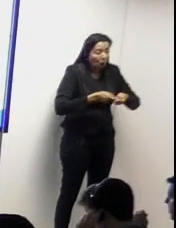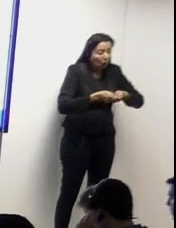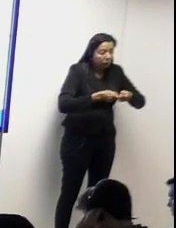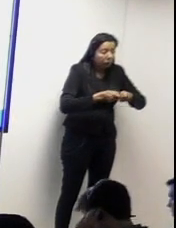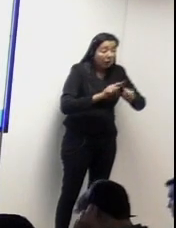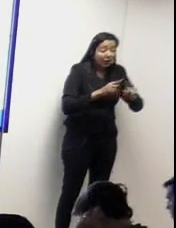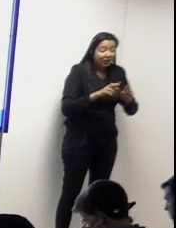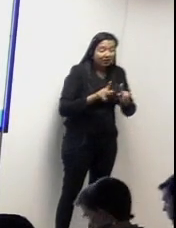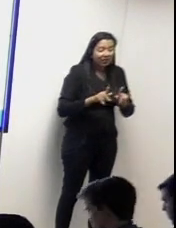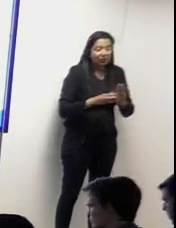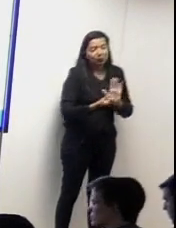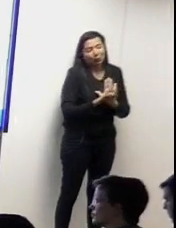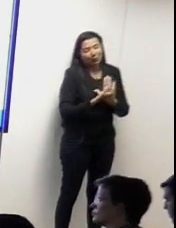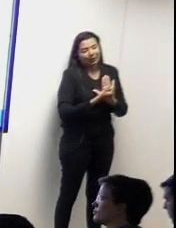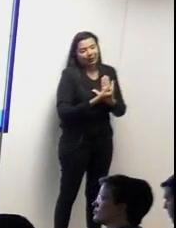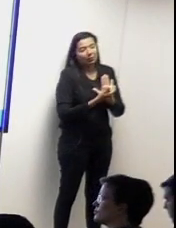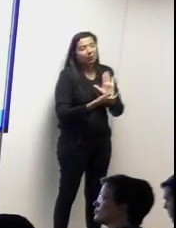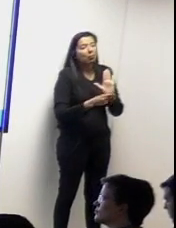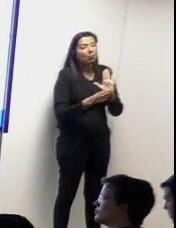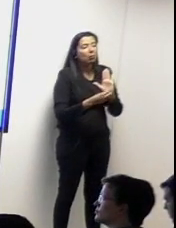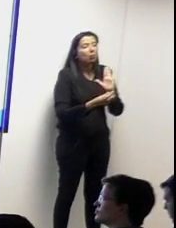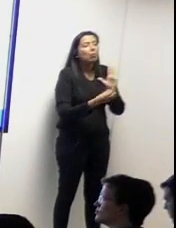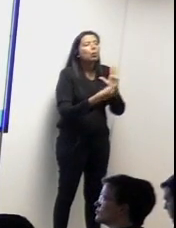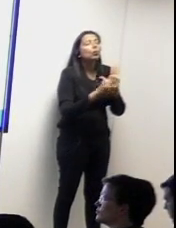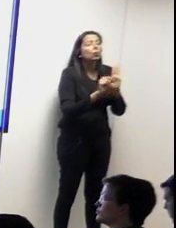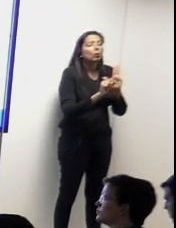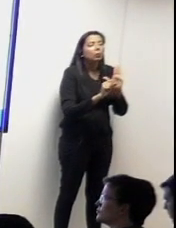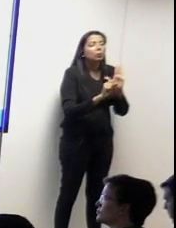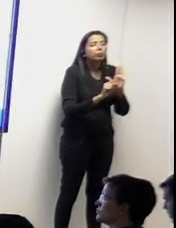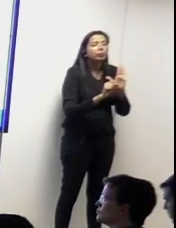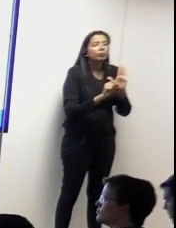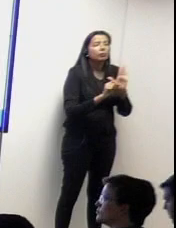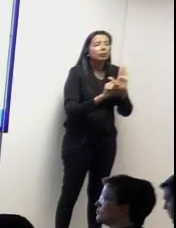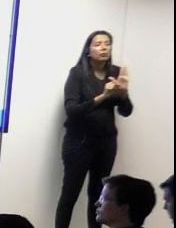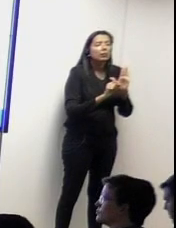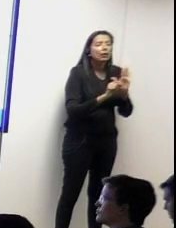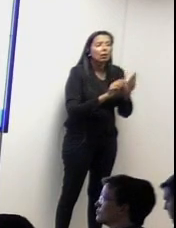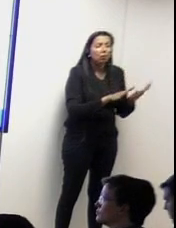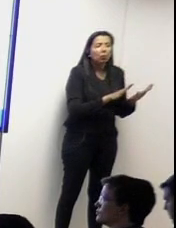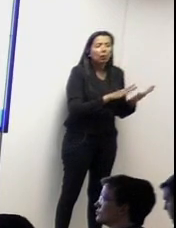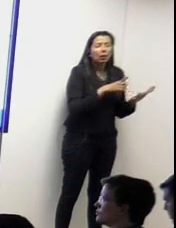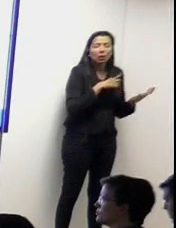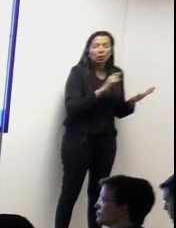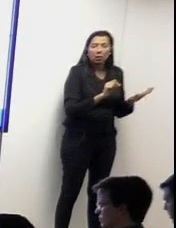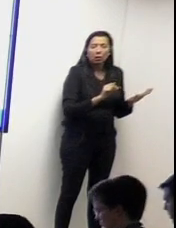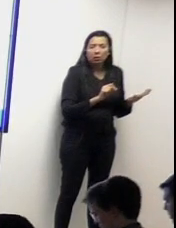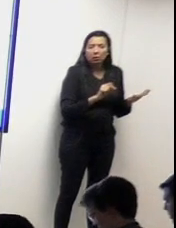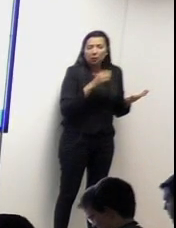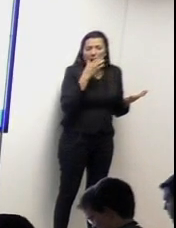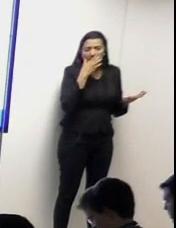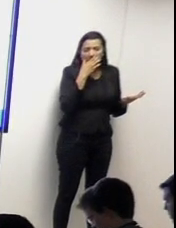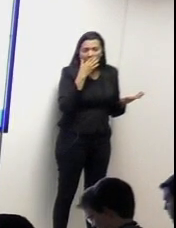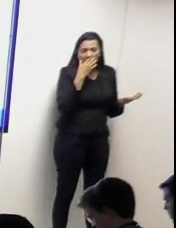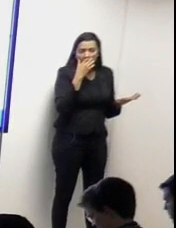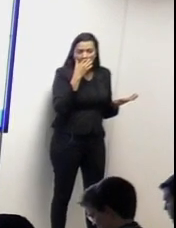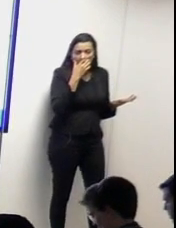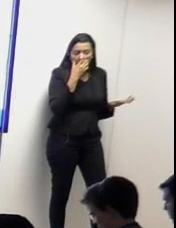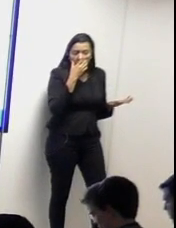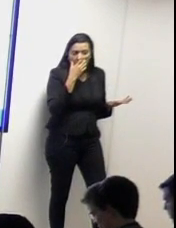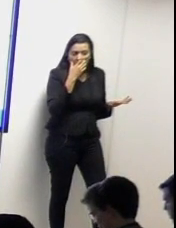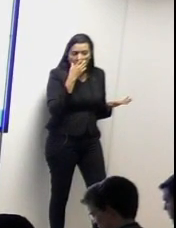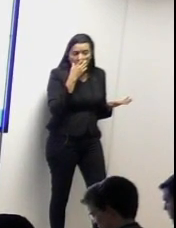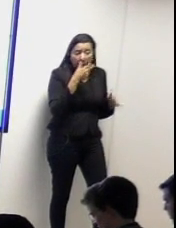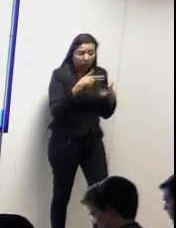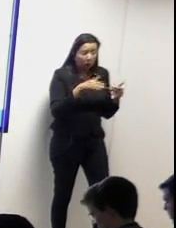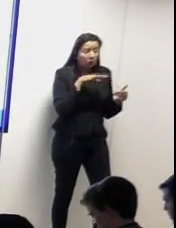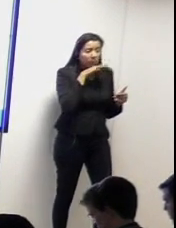showed that this was a huge constraint in the development of jobs in the city, that